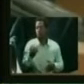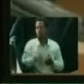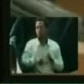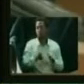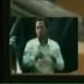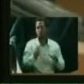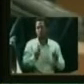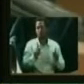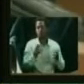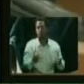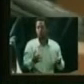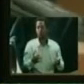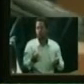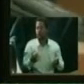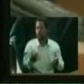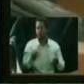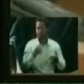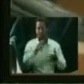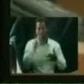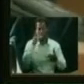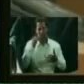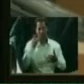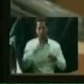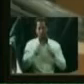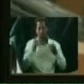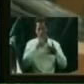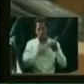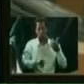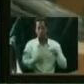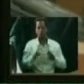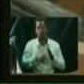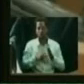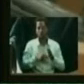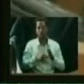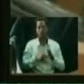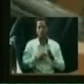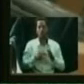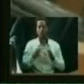engage. That's a ploy, gentlemen.